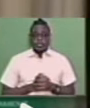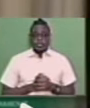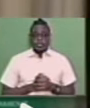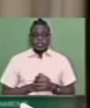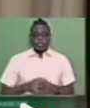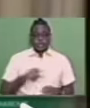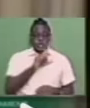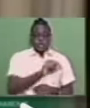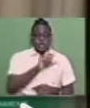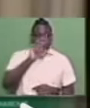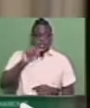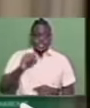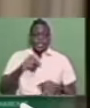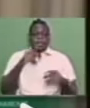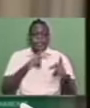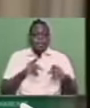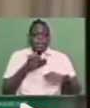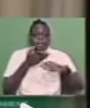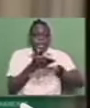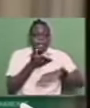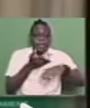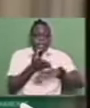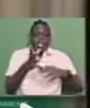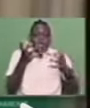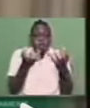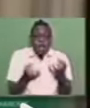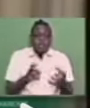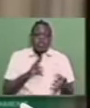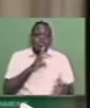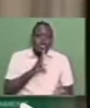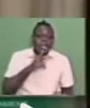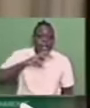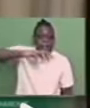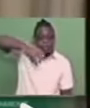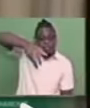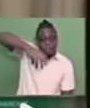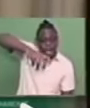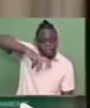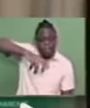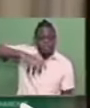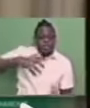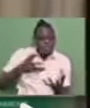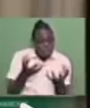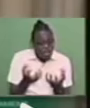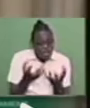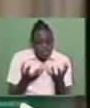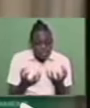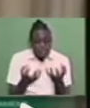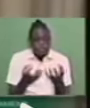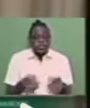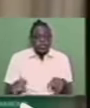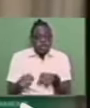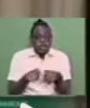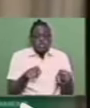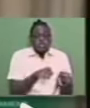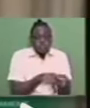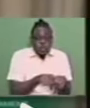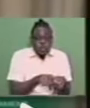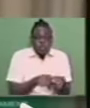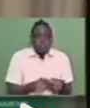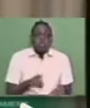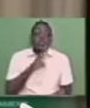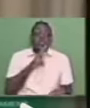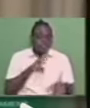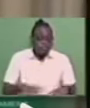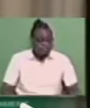taps or complain of too much water when it floods. It seems to flood when the clouds just set up, when it just gets dark.